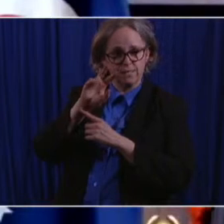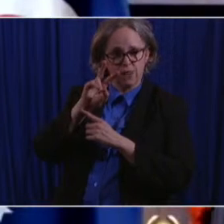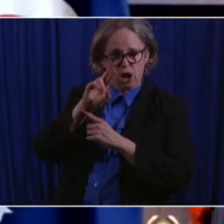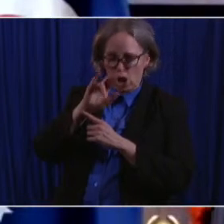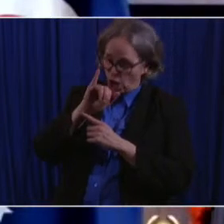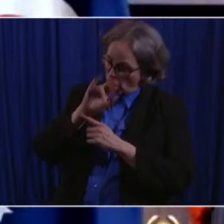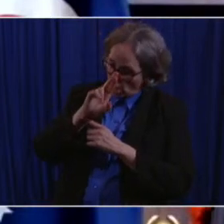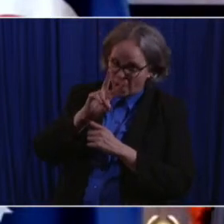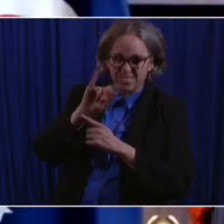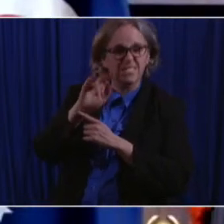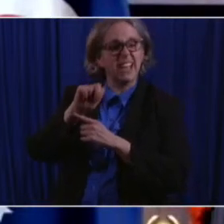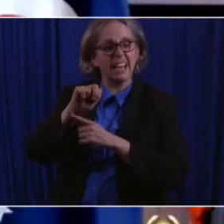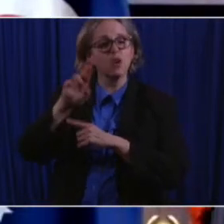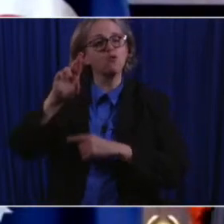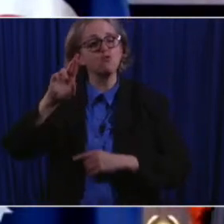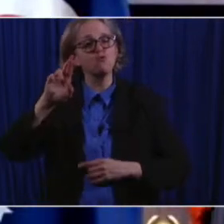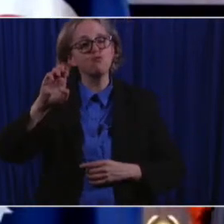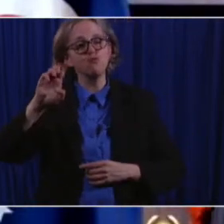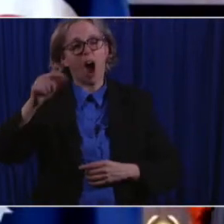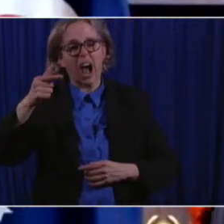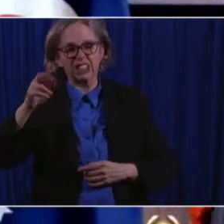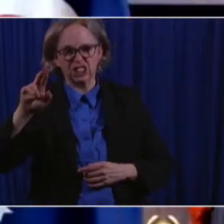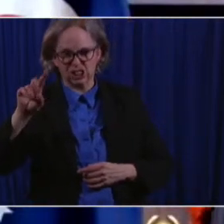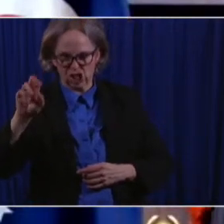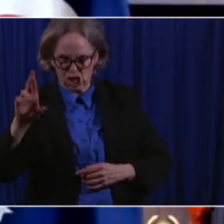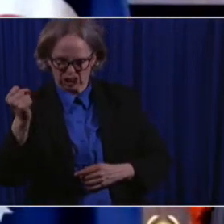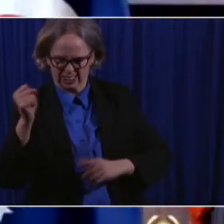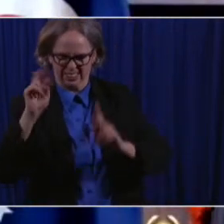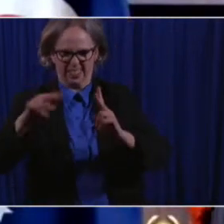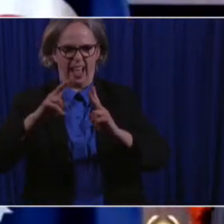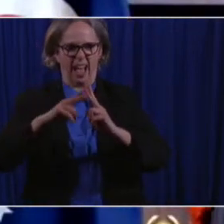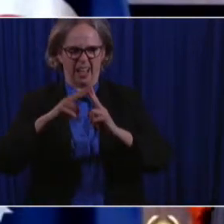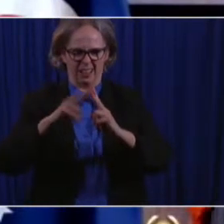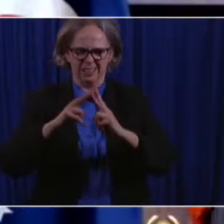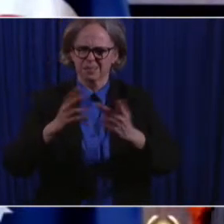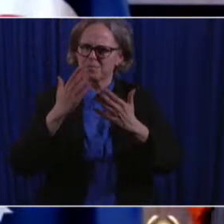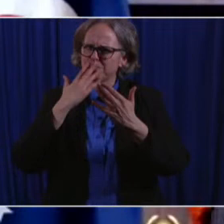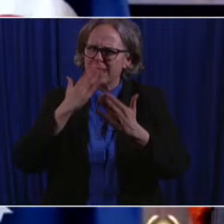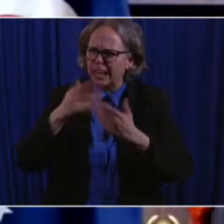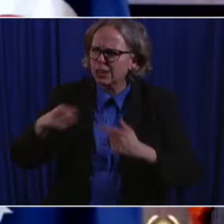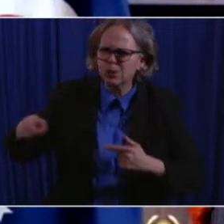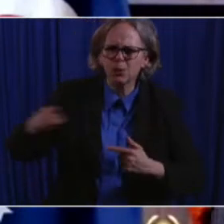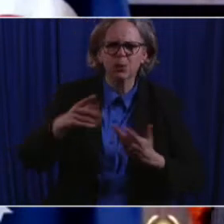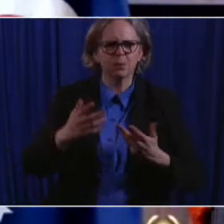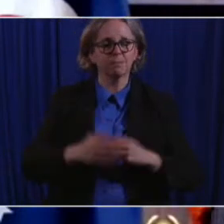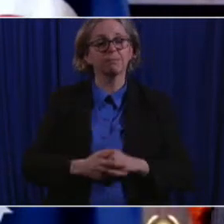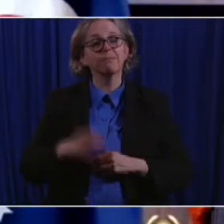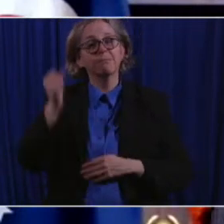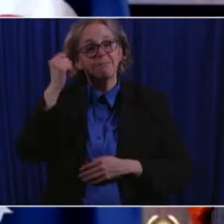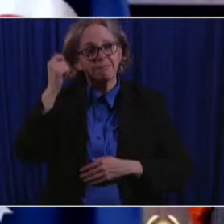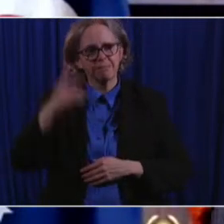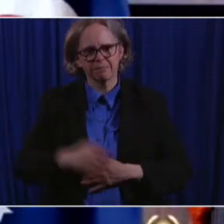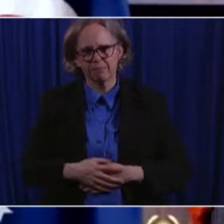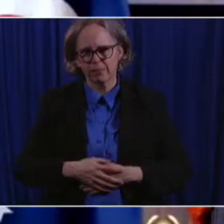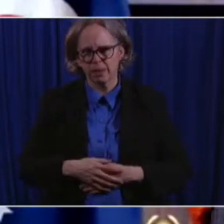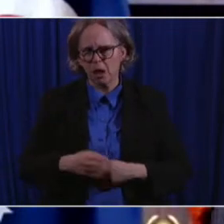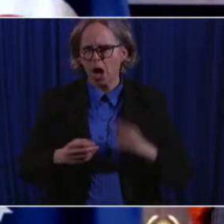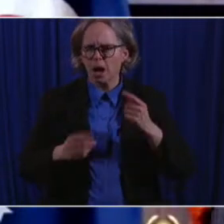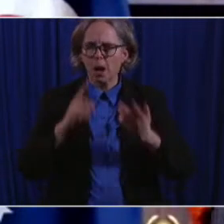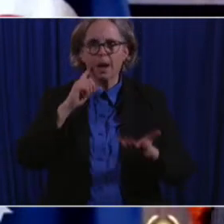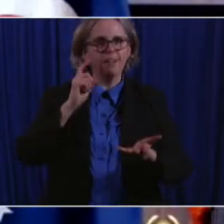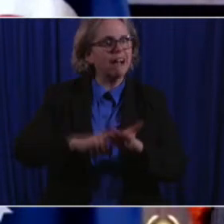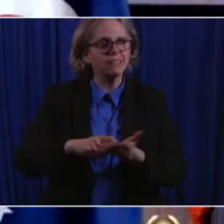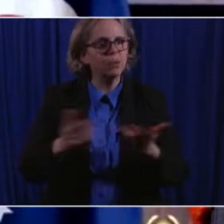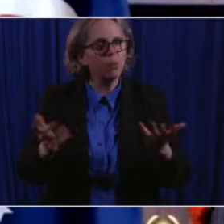work in this area. I want to thank all of them. We also received recognition for our COVID-19